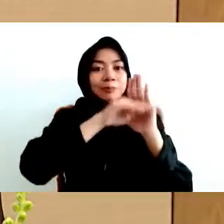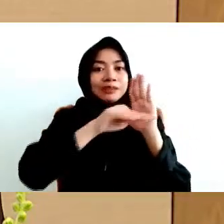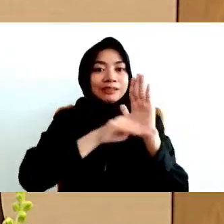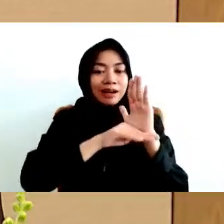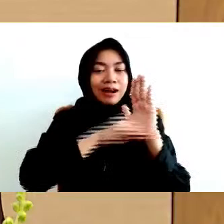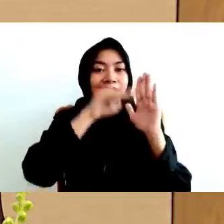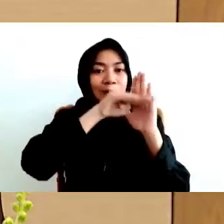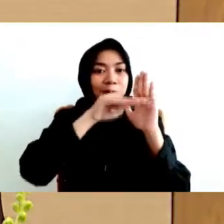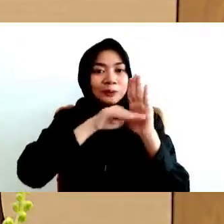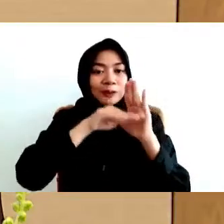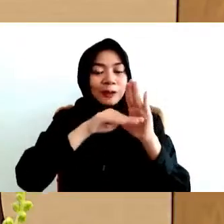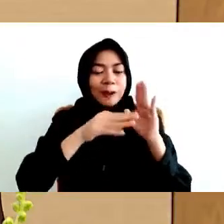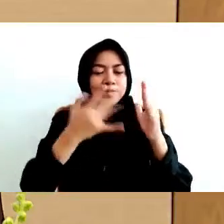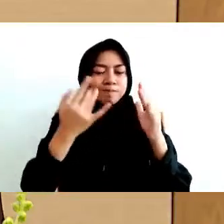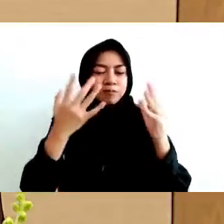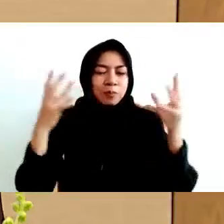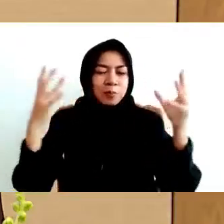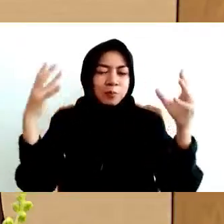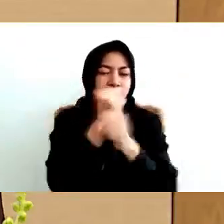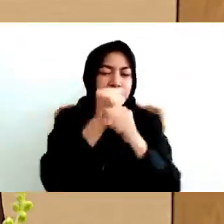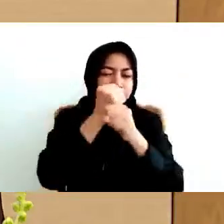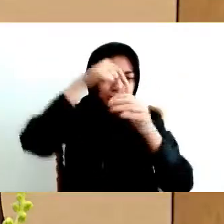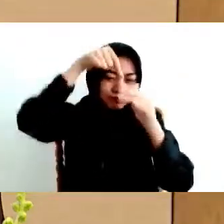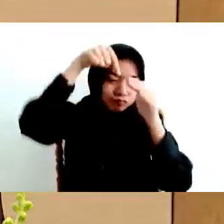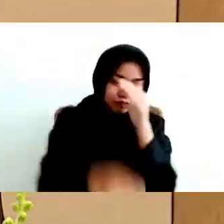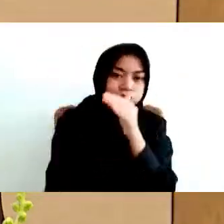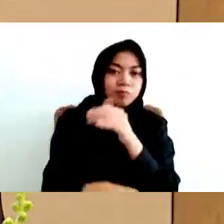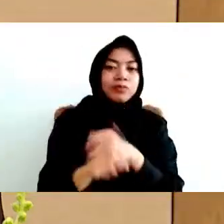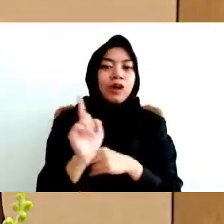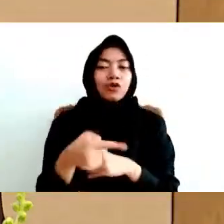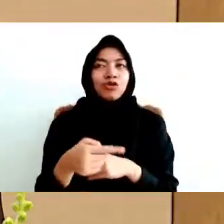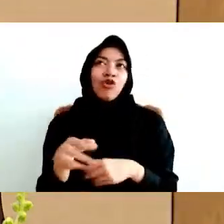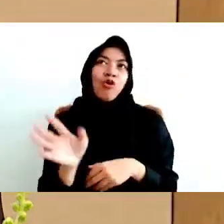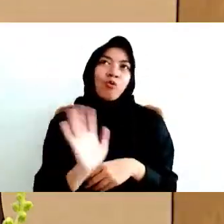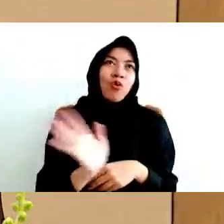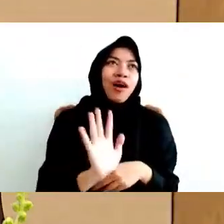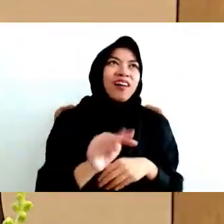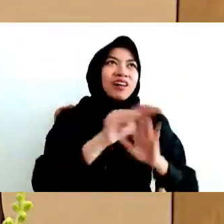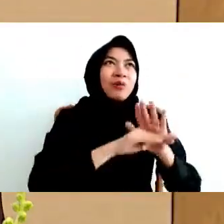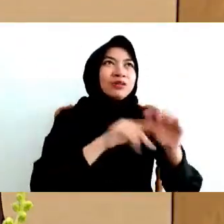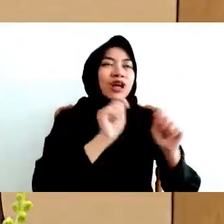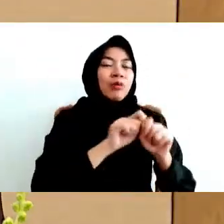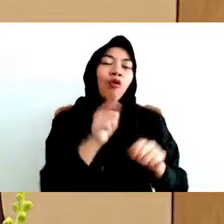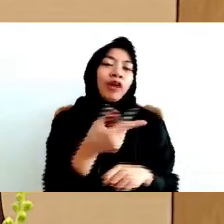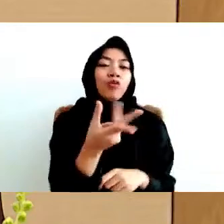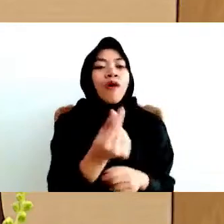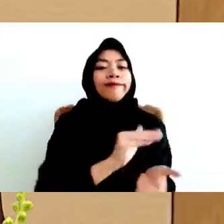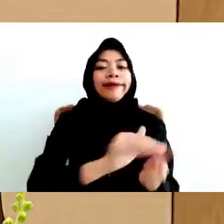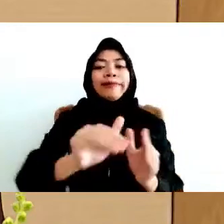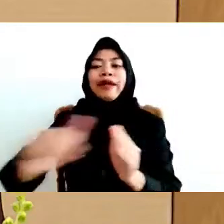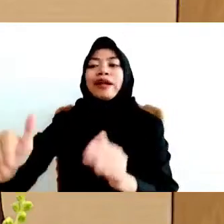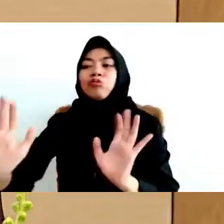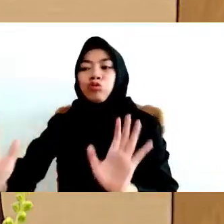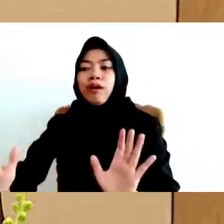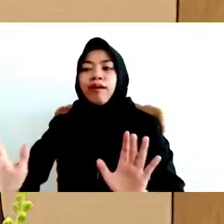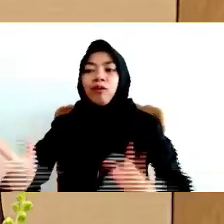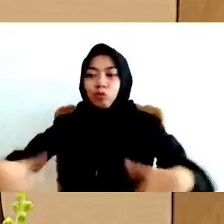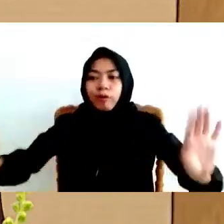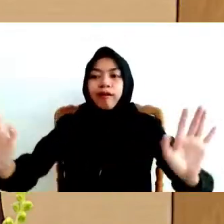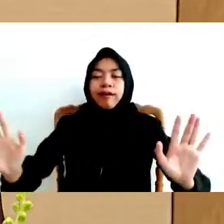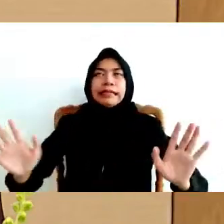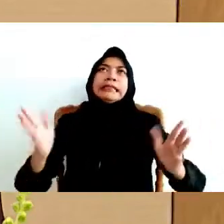comprehensive as possible. It's not just giving a cash transfer. Of course, this cash transfer is